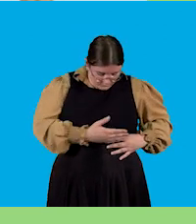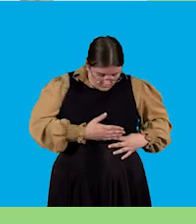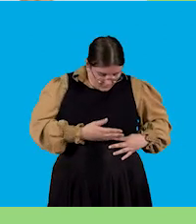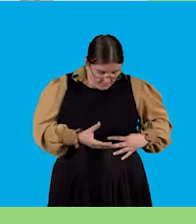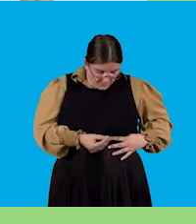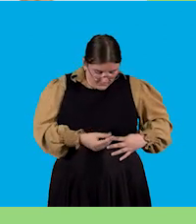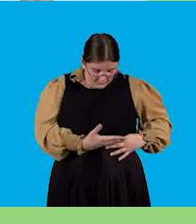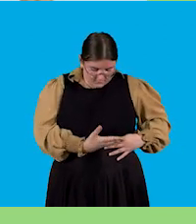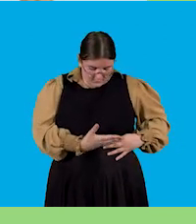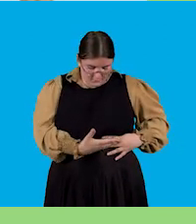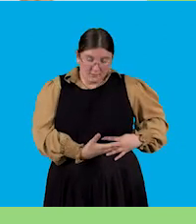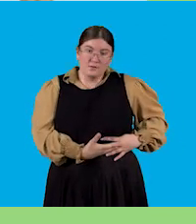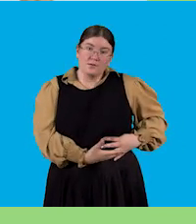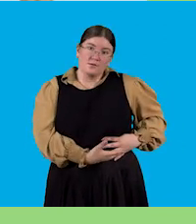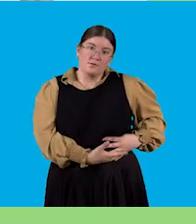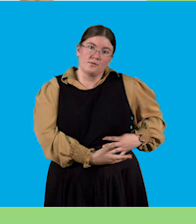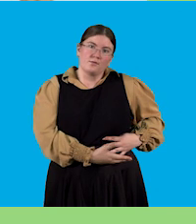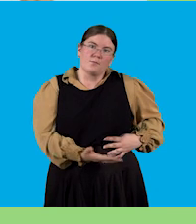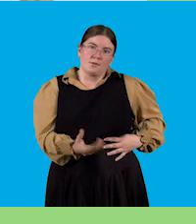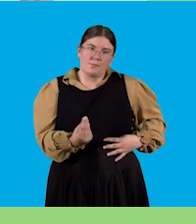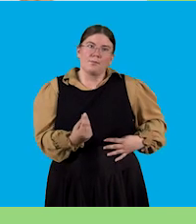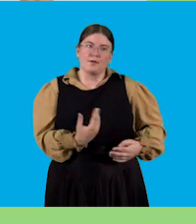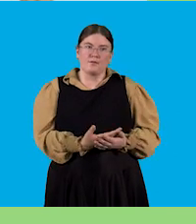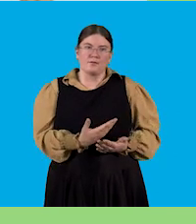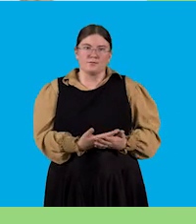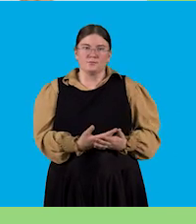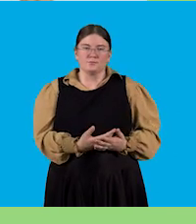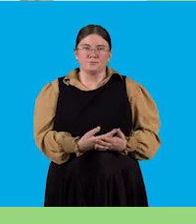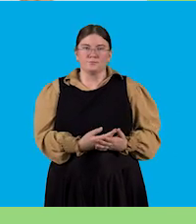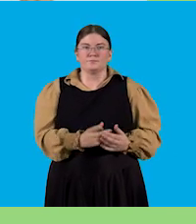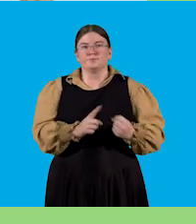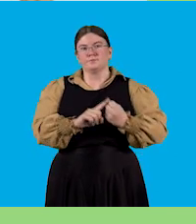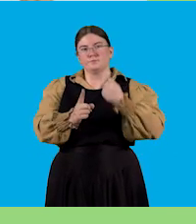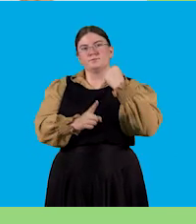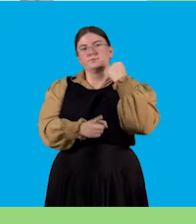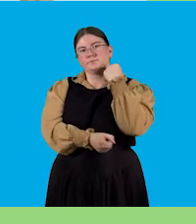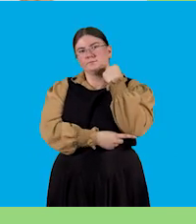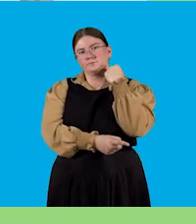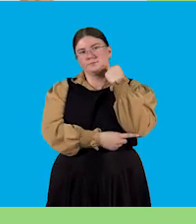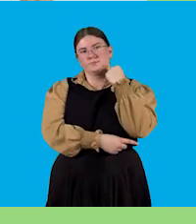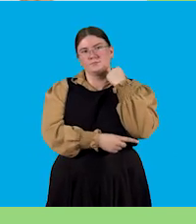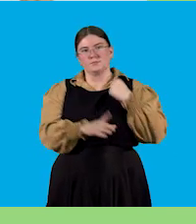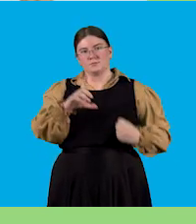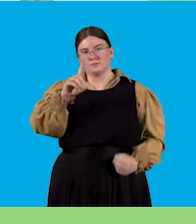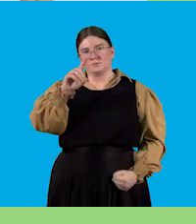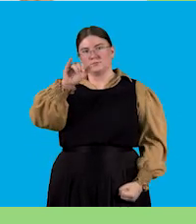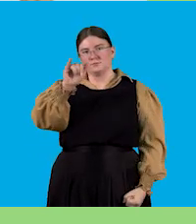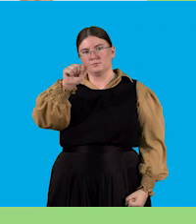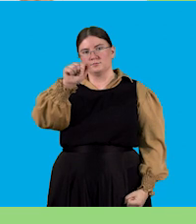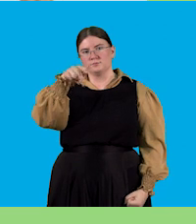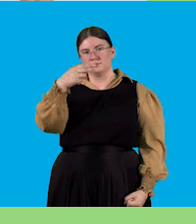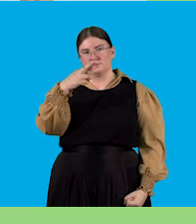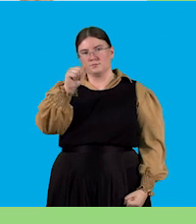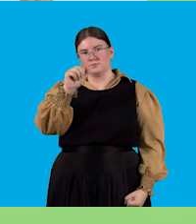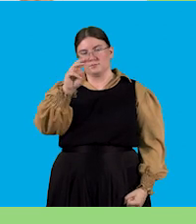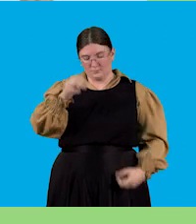The intercostal muscles that are found in between the bones of the ribs. And then lastly, the diaphragm found at the